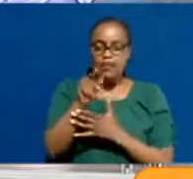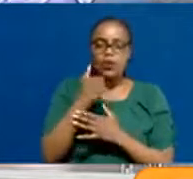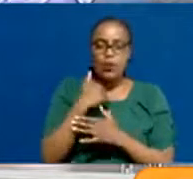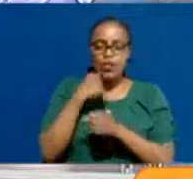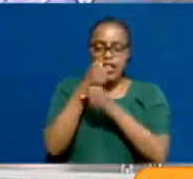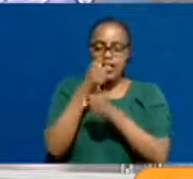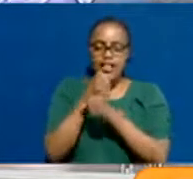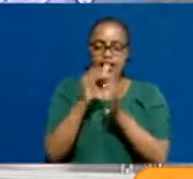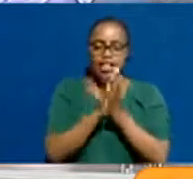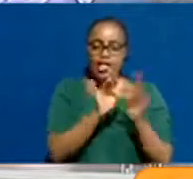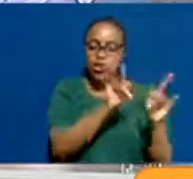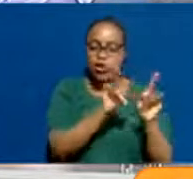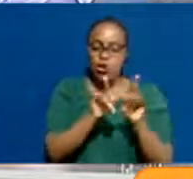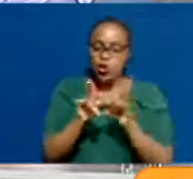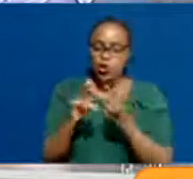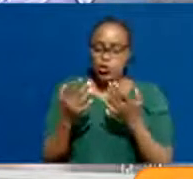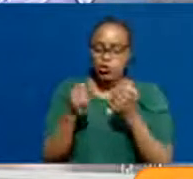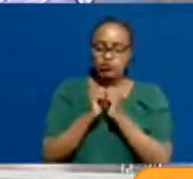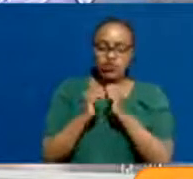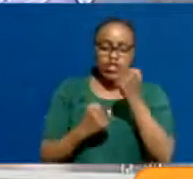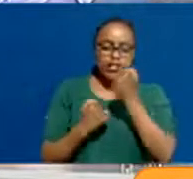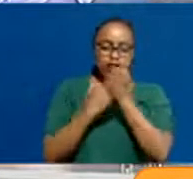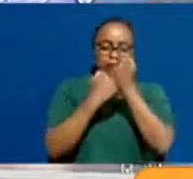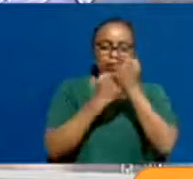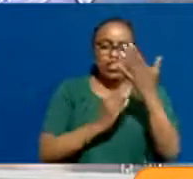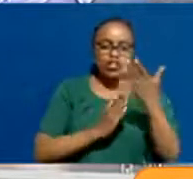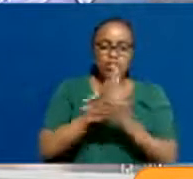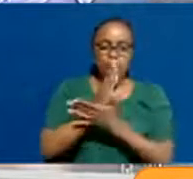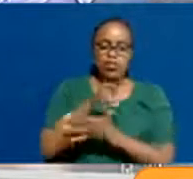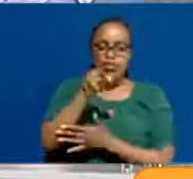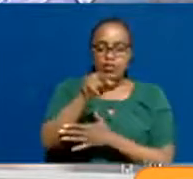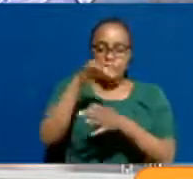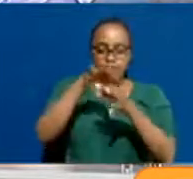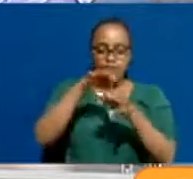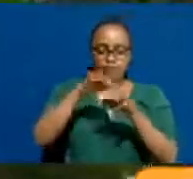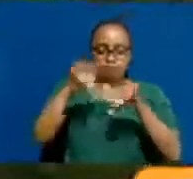at and unanimously endorsed by the poll agents.